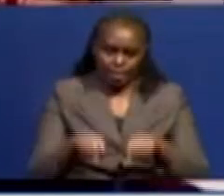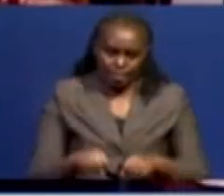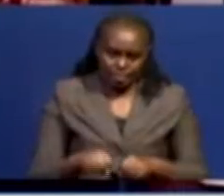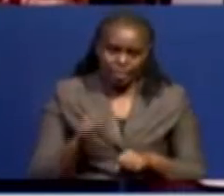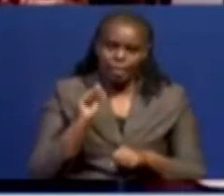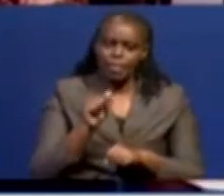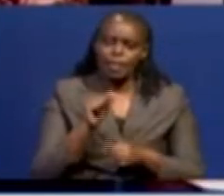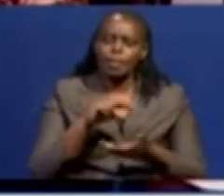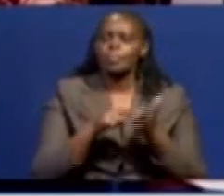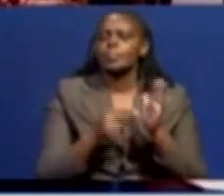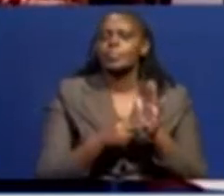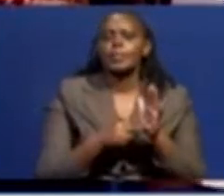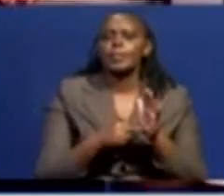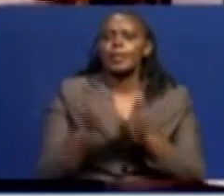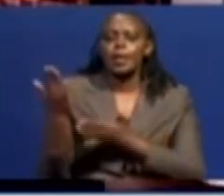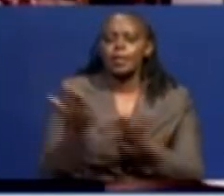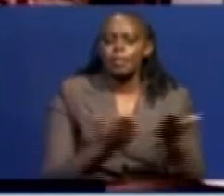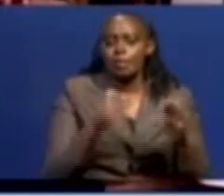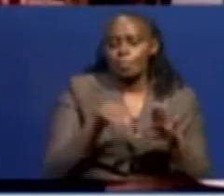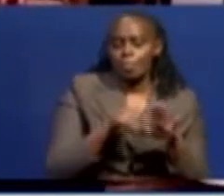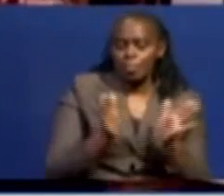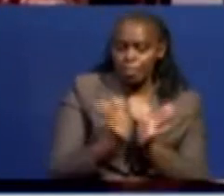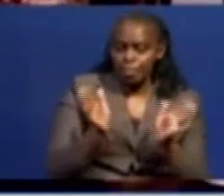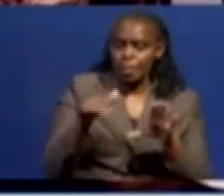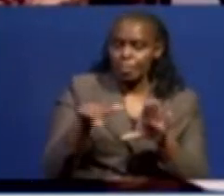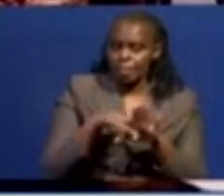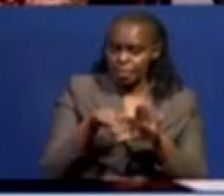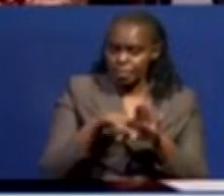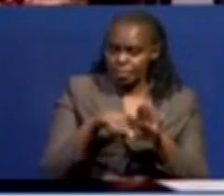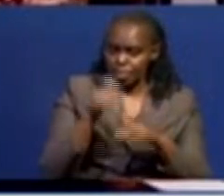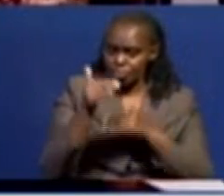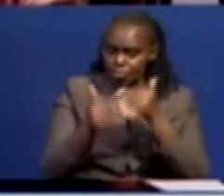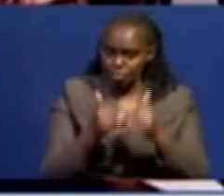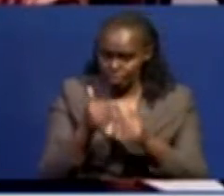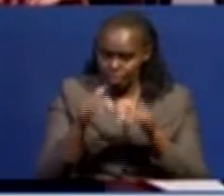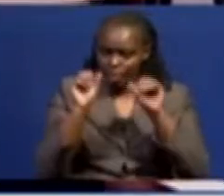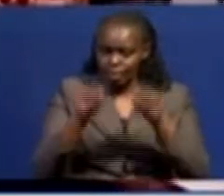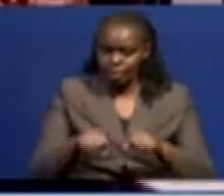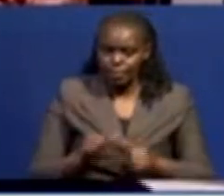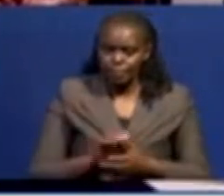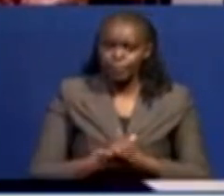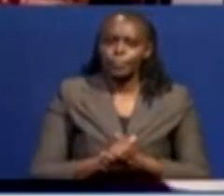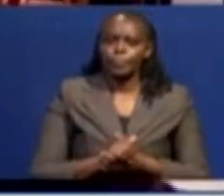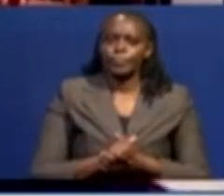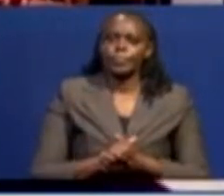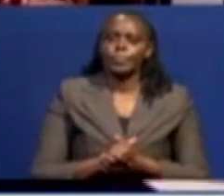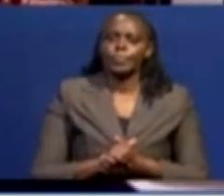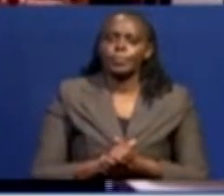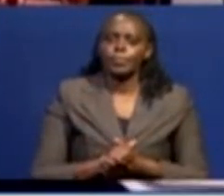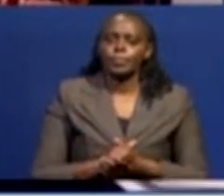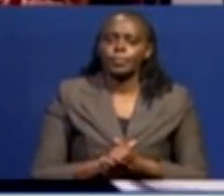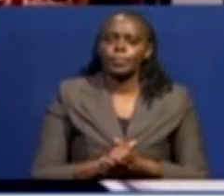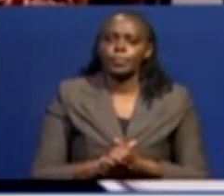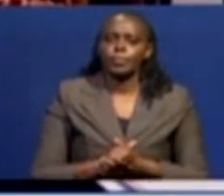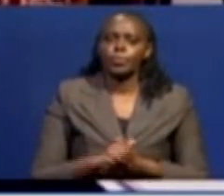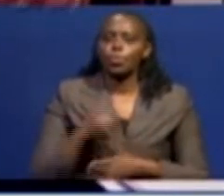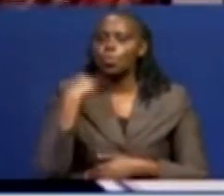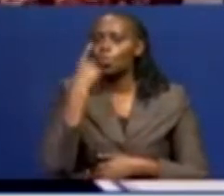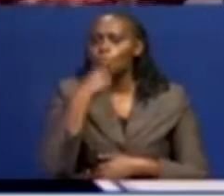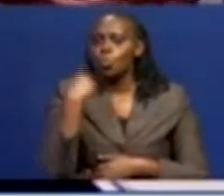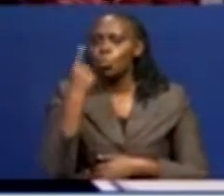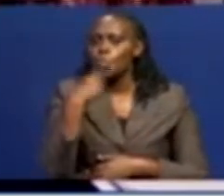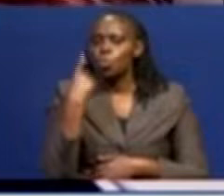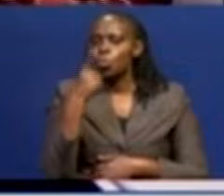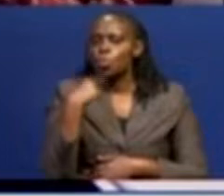officers? Yes. Are they therefore inviting the members of the public to participate in that process? Yes. Yes?